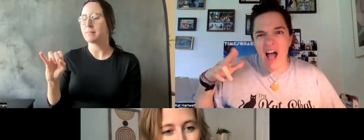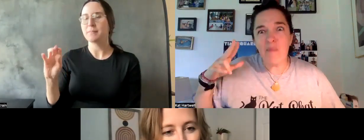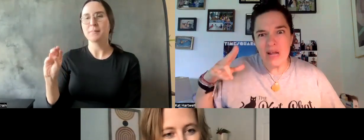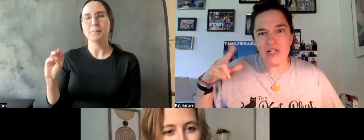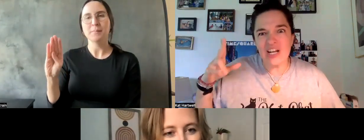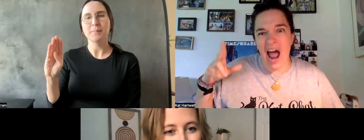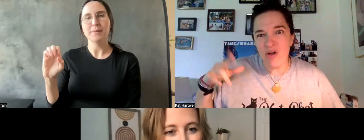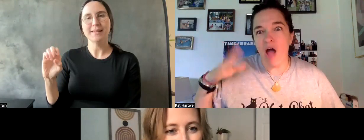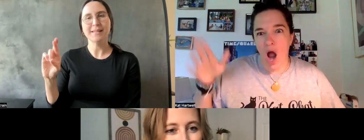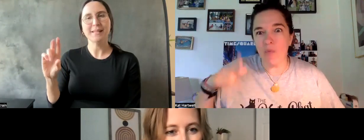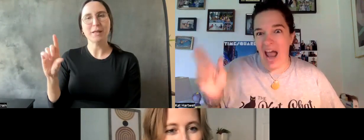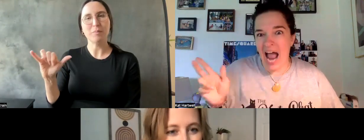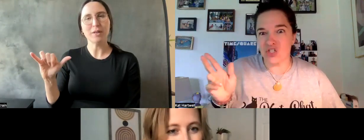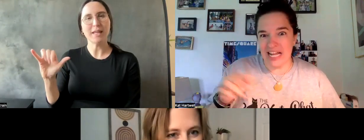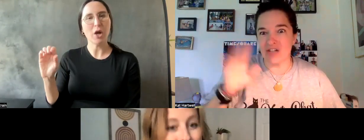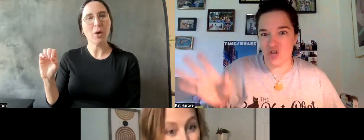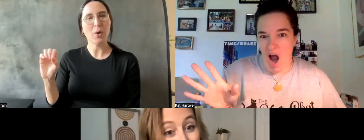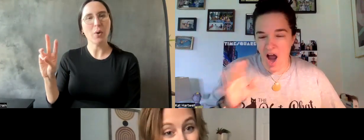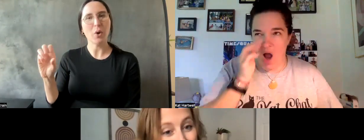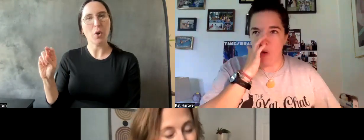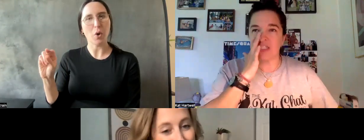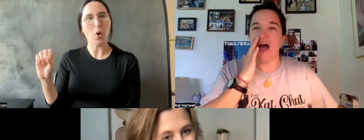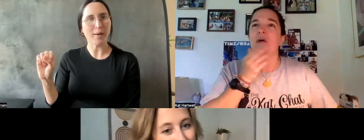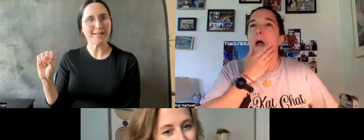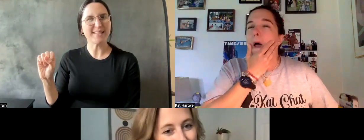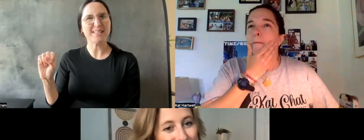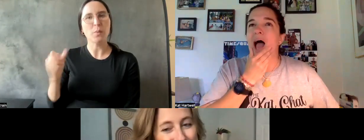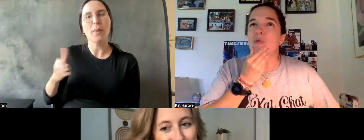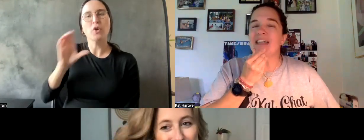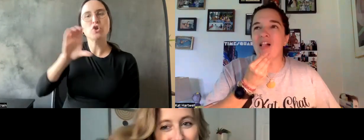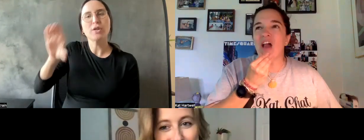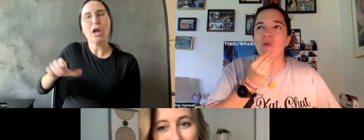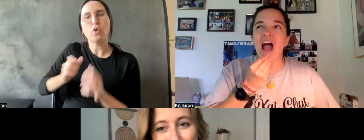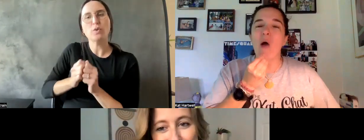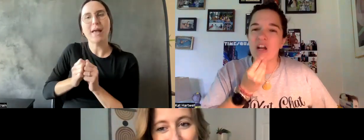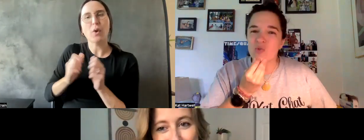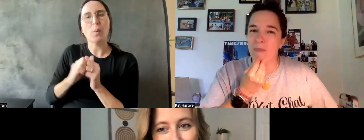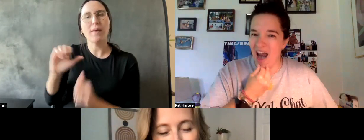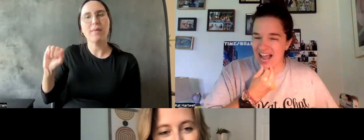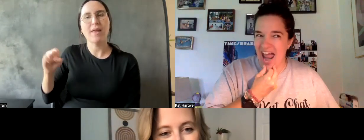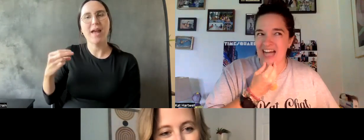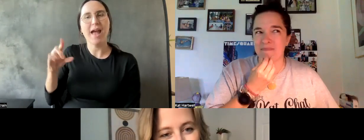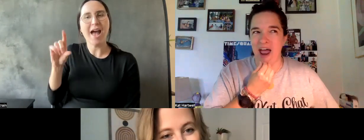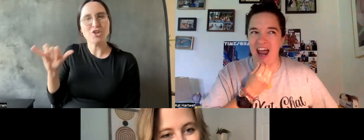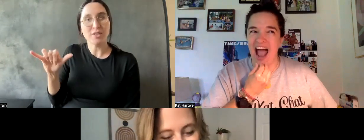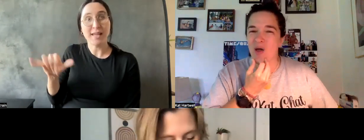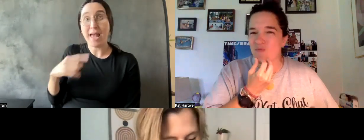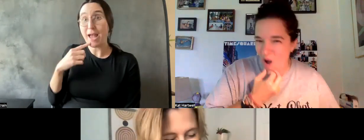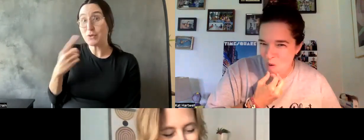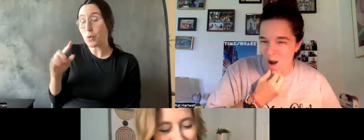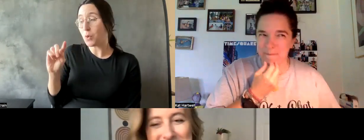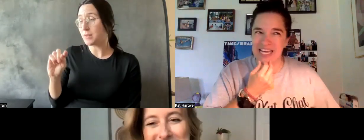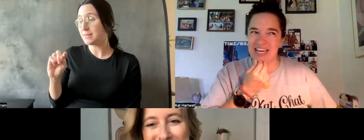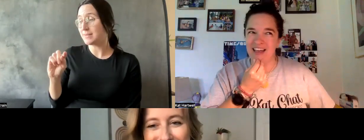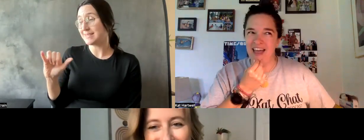were kind of like pretty much together along with Ashley in Chicago and stuff. But I was telling her I want to do a podcast, but I don't